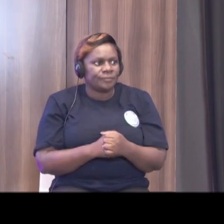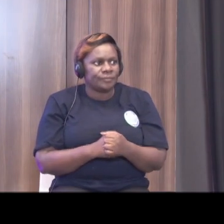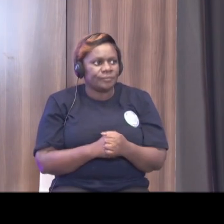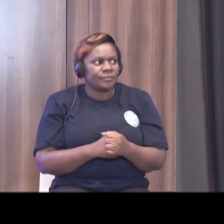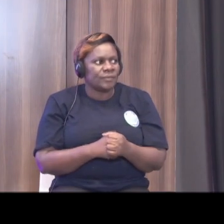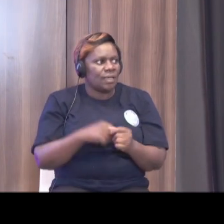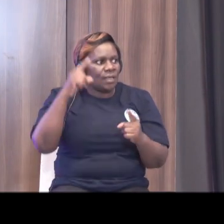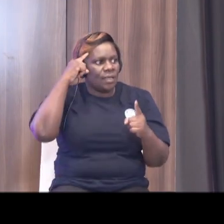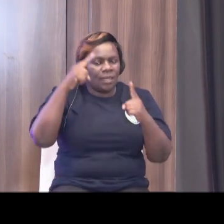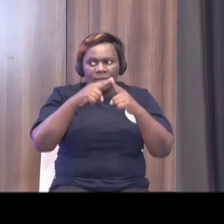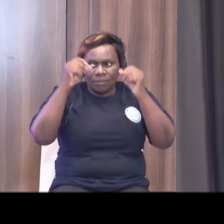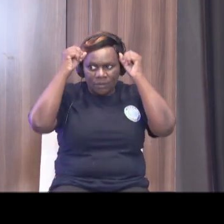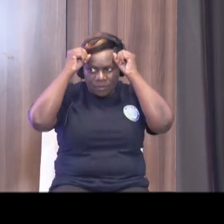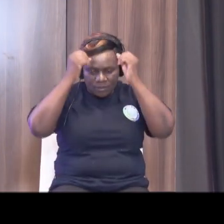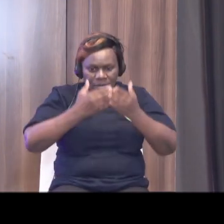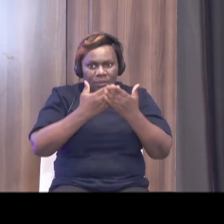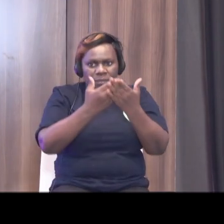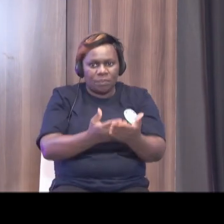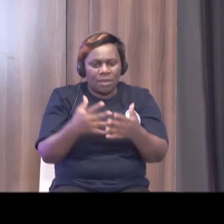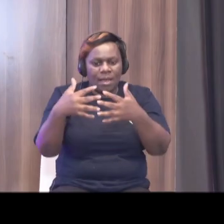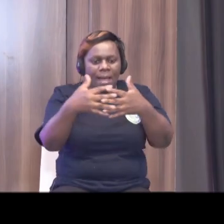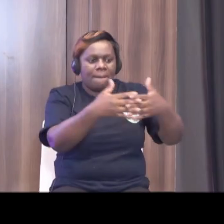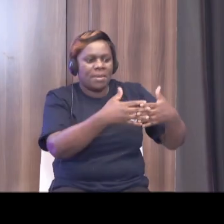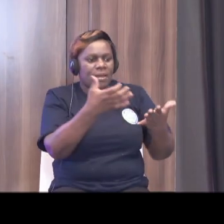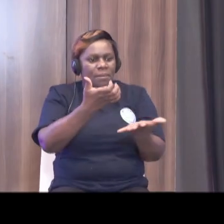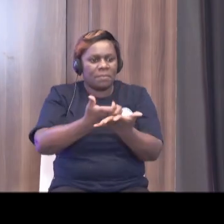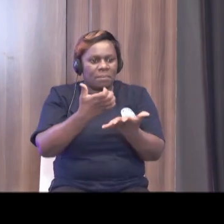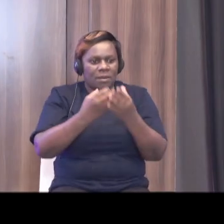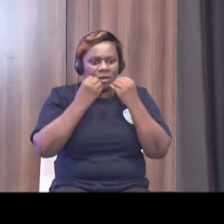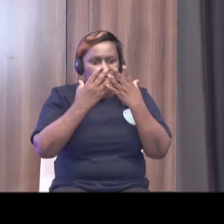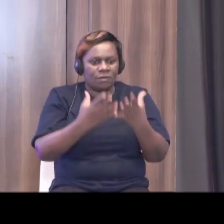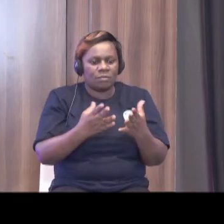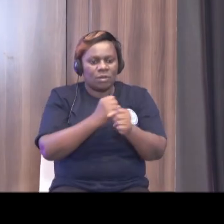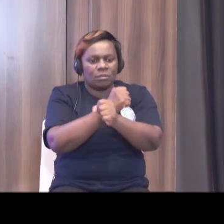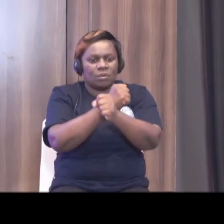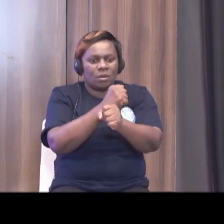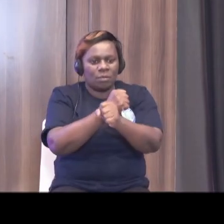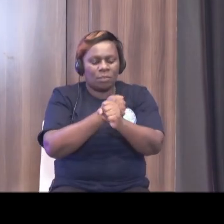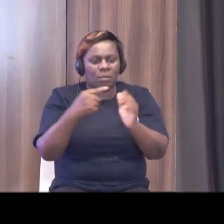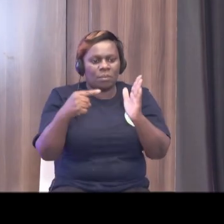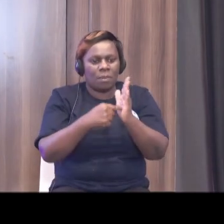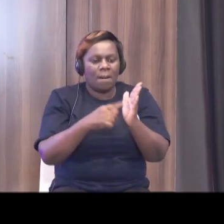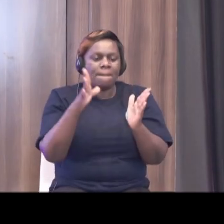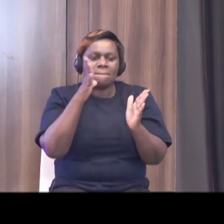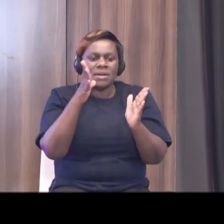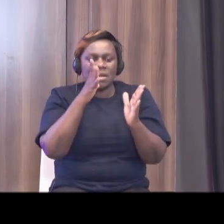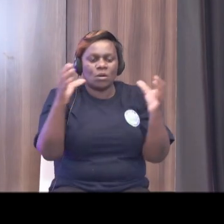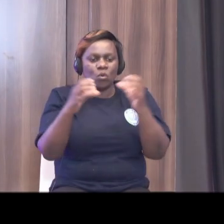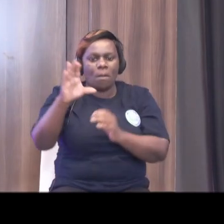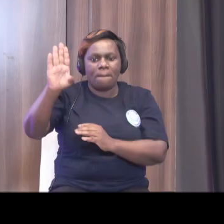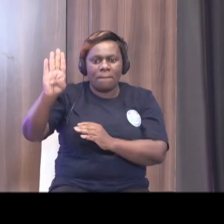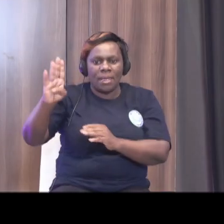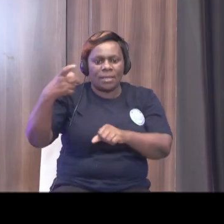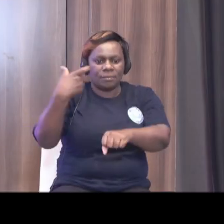So the aim of the study was to provide U.S. evidence to inform an immunologic endpoint for a maternal group B strep